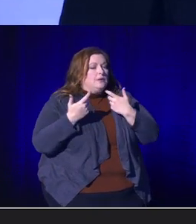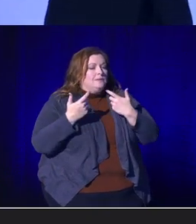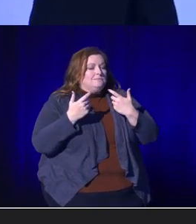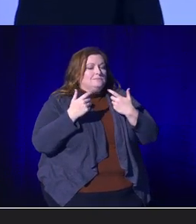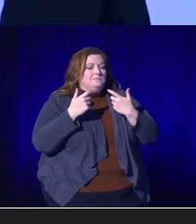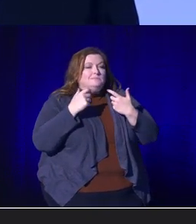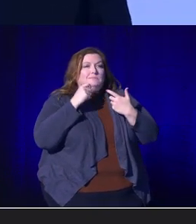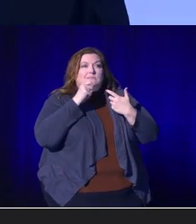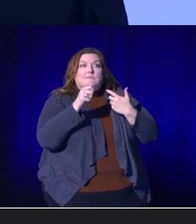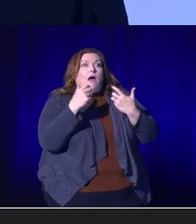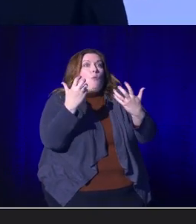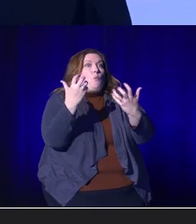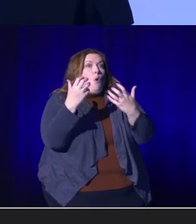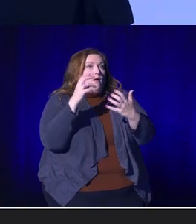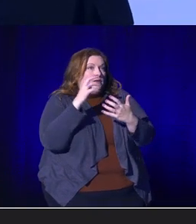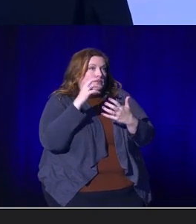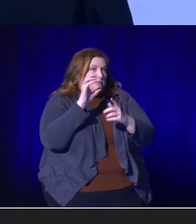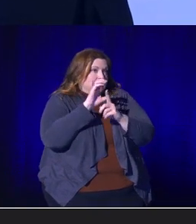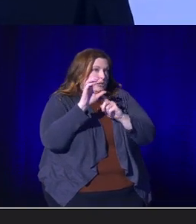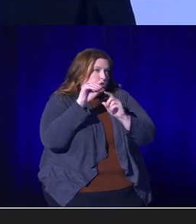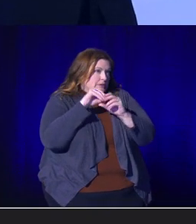undesirable conditions within the batteries.